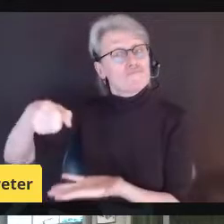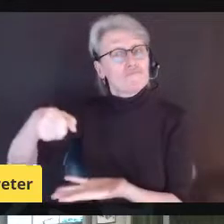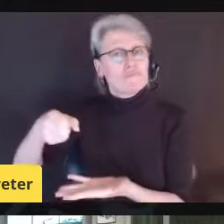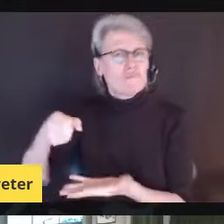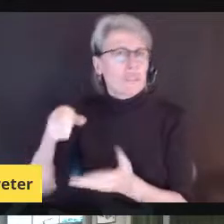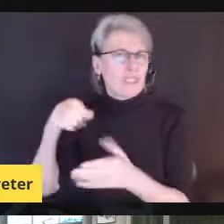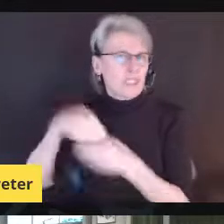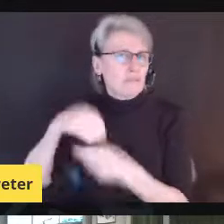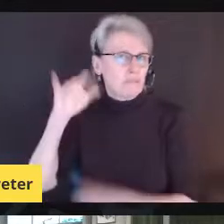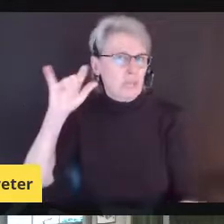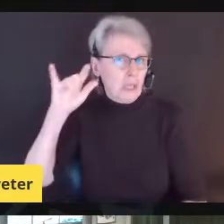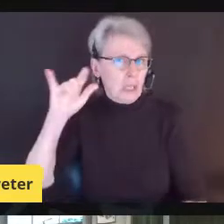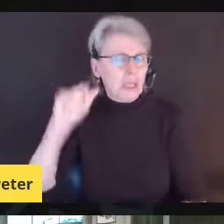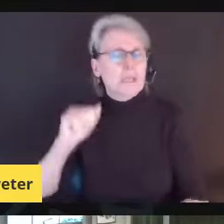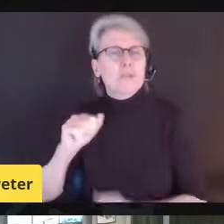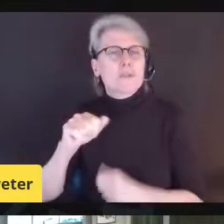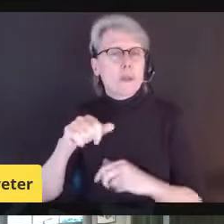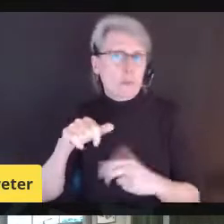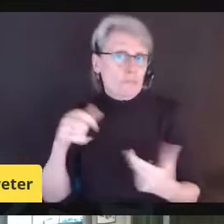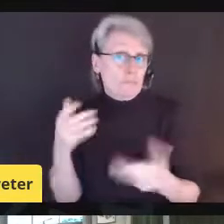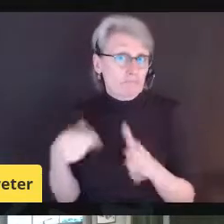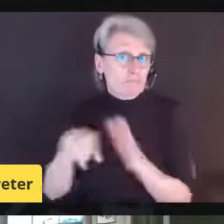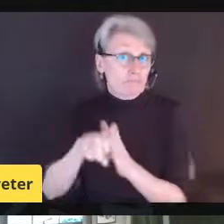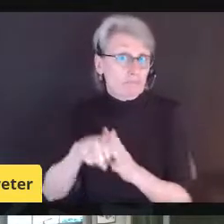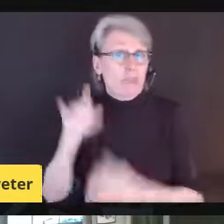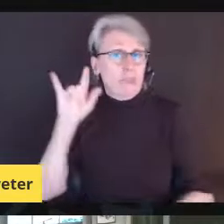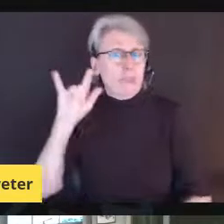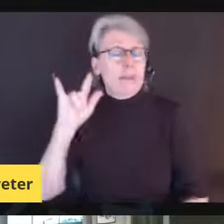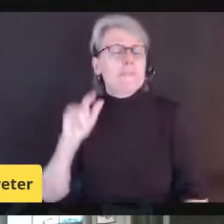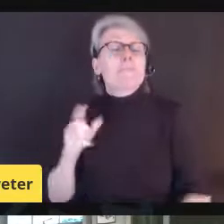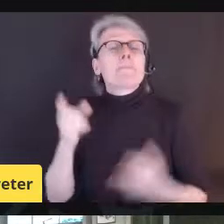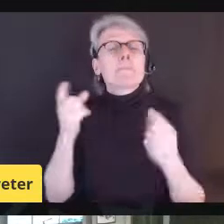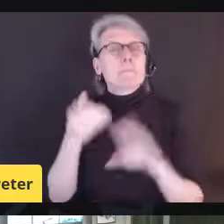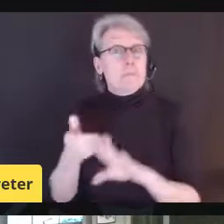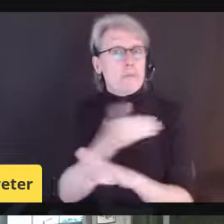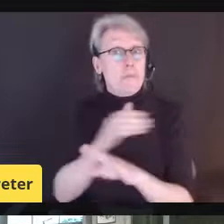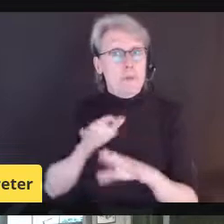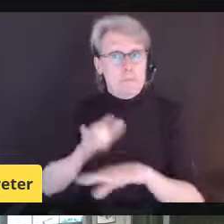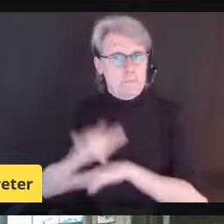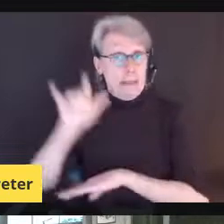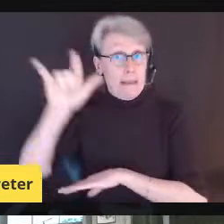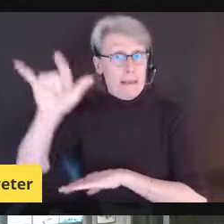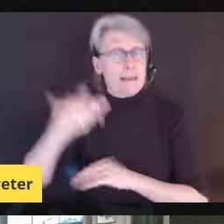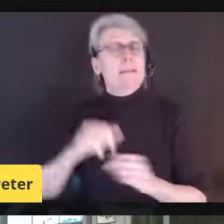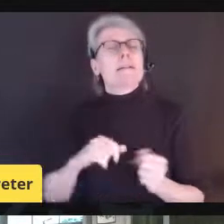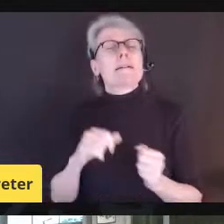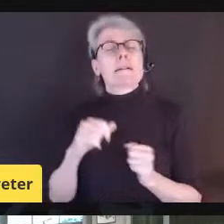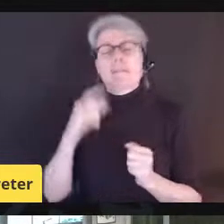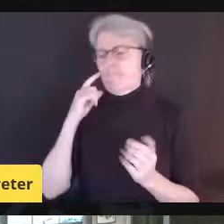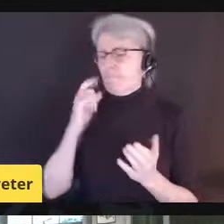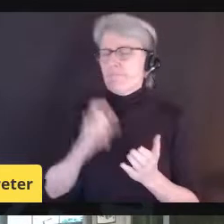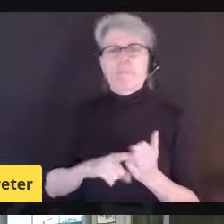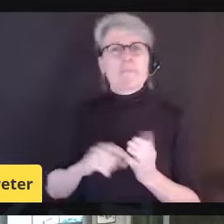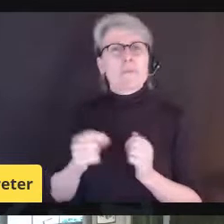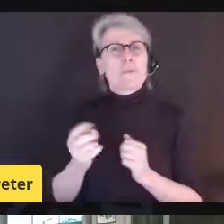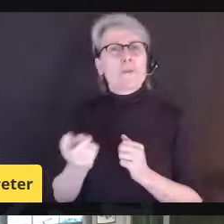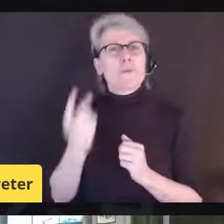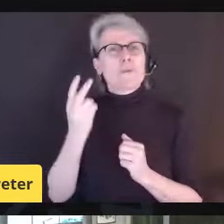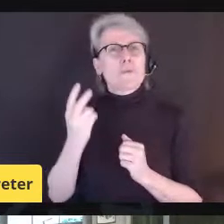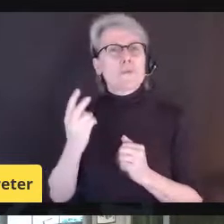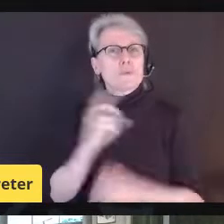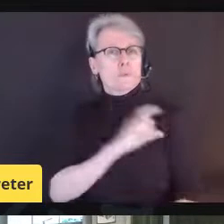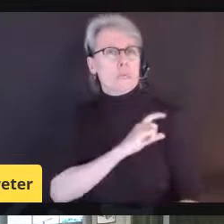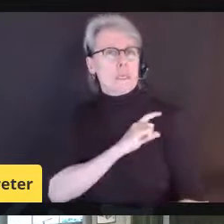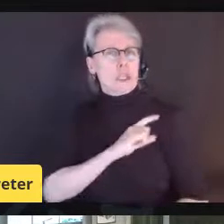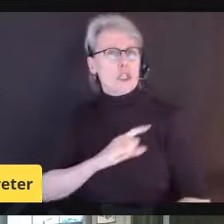was sitting on the plane, and all of a sudden, before the plane takes off, I noticed that there were these two big burly